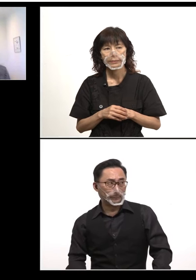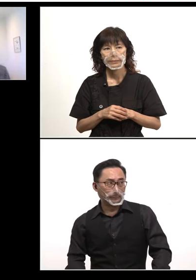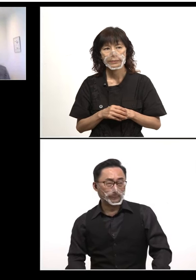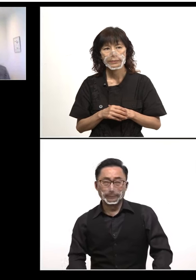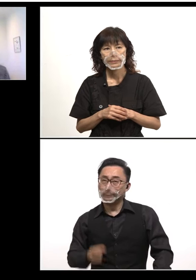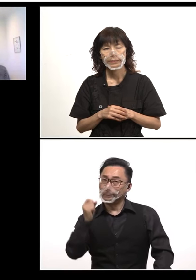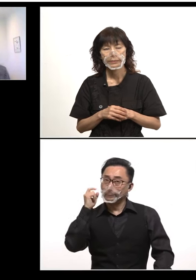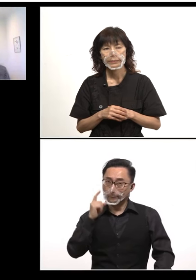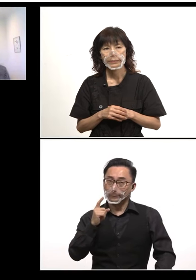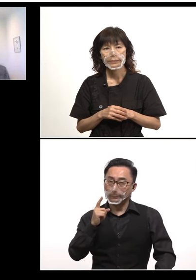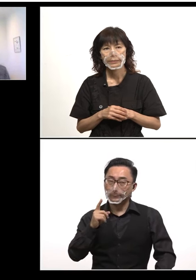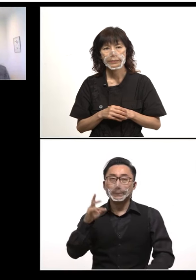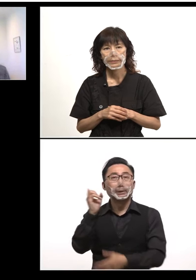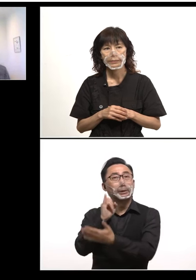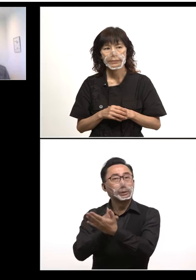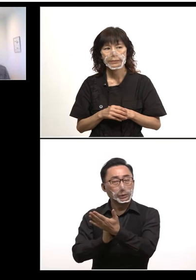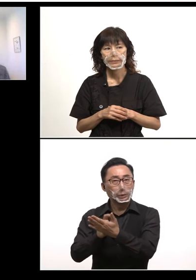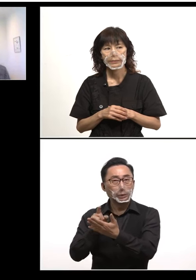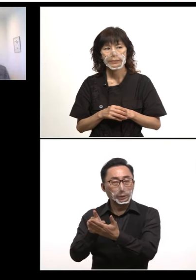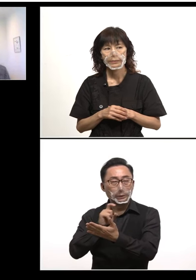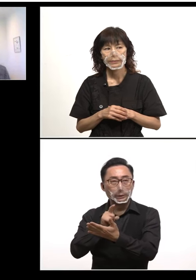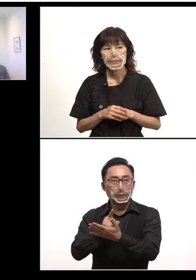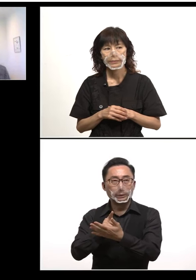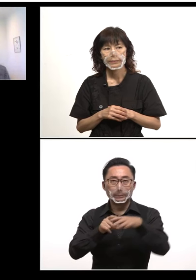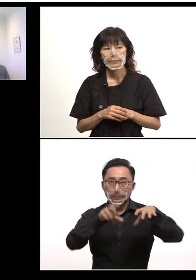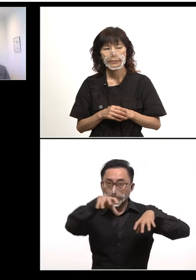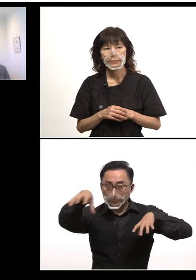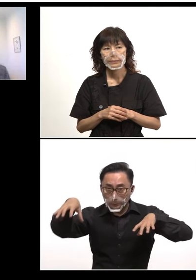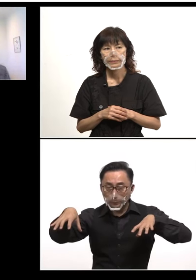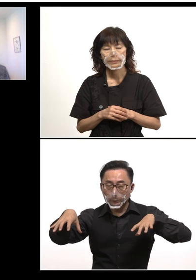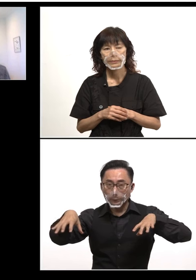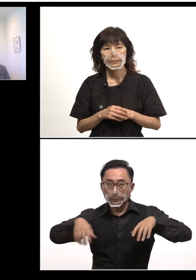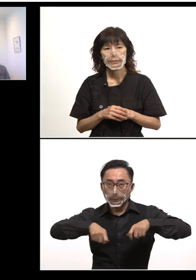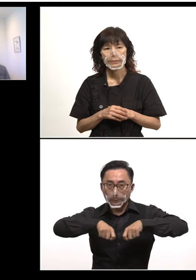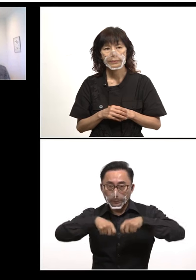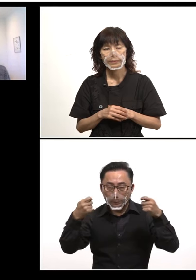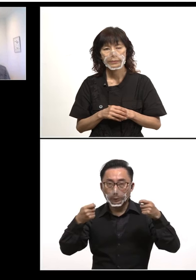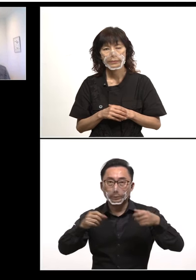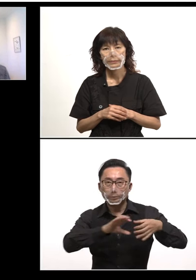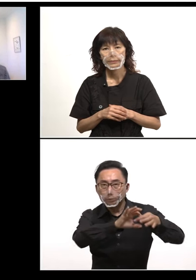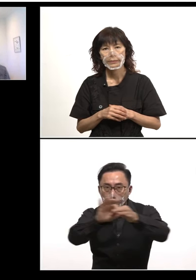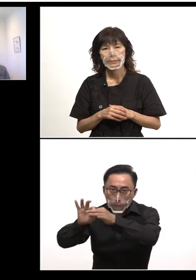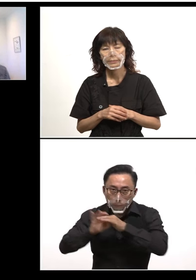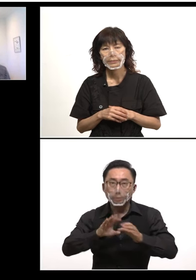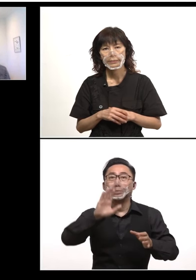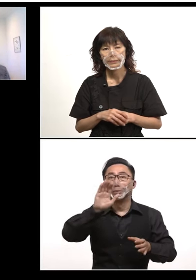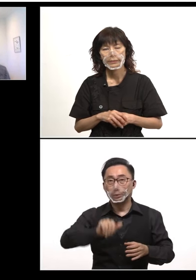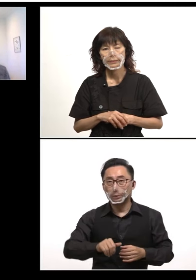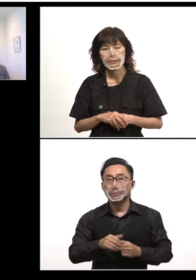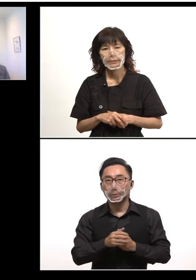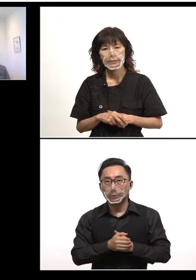to transcend. And I think that is in a way that other things don't. And I think that's probably the key.